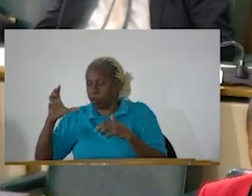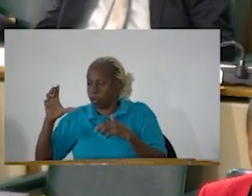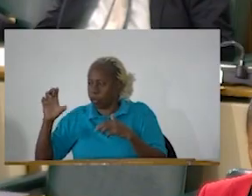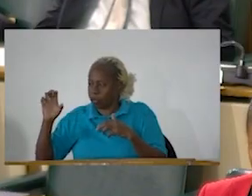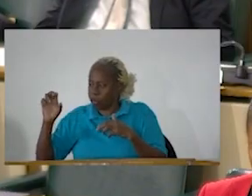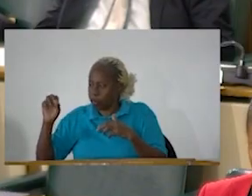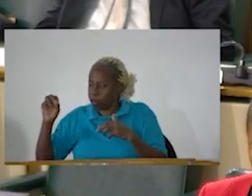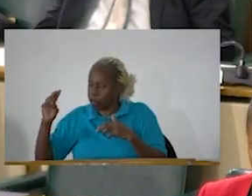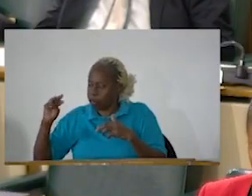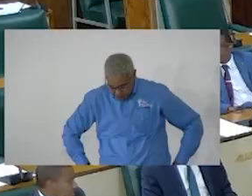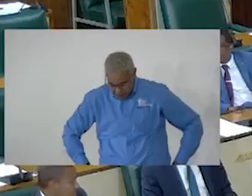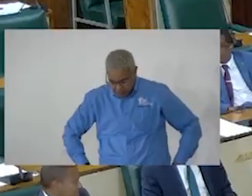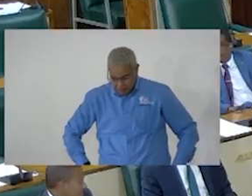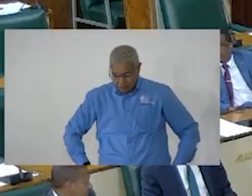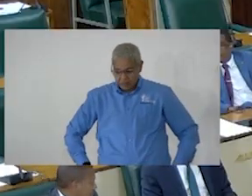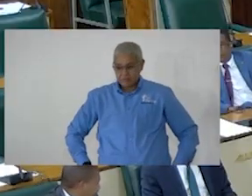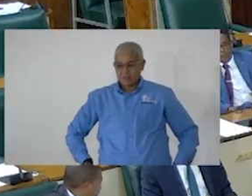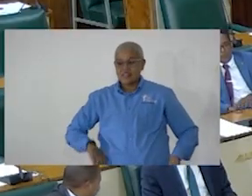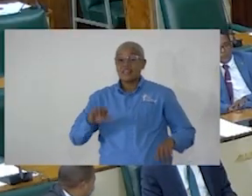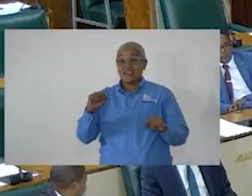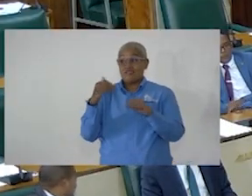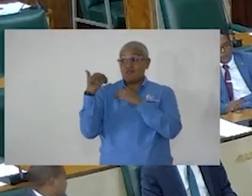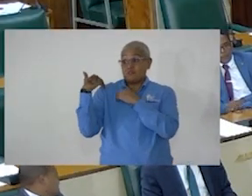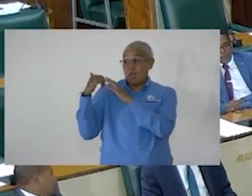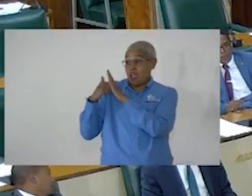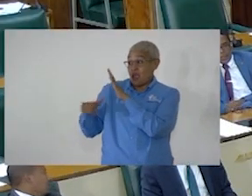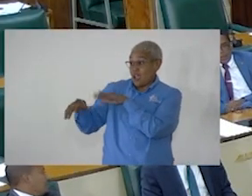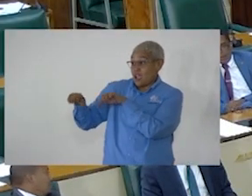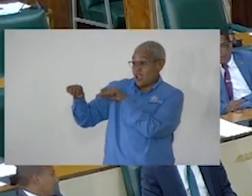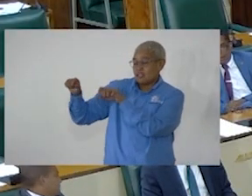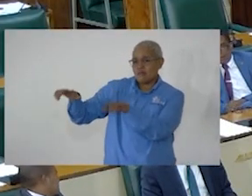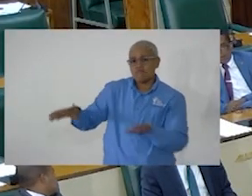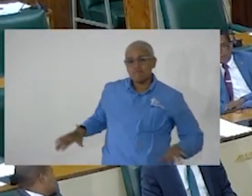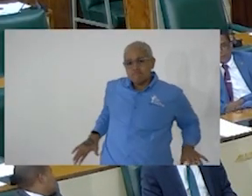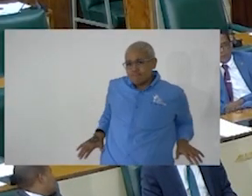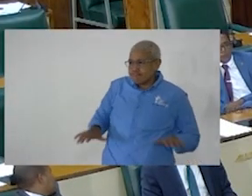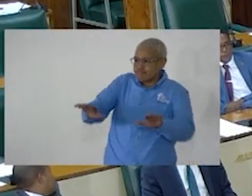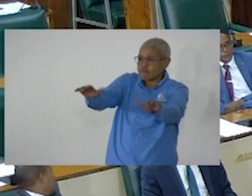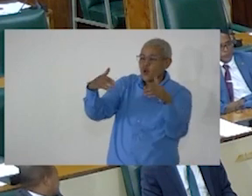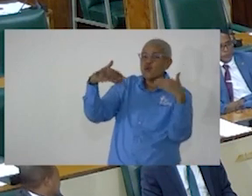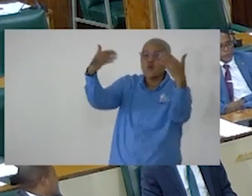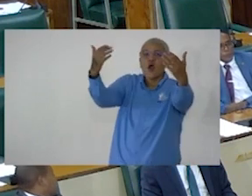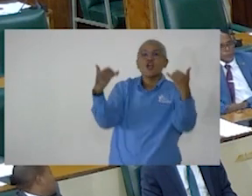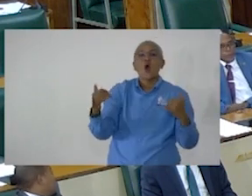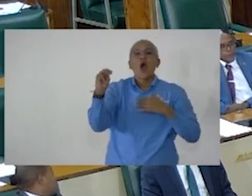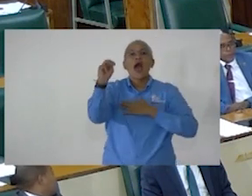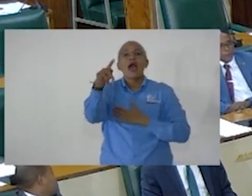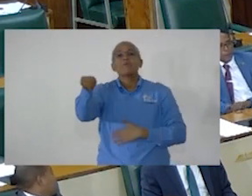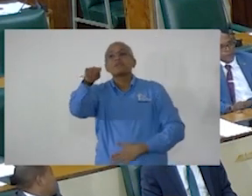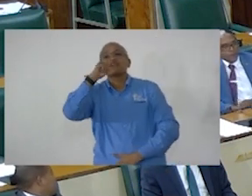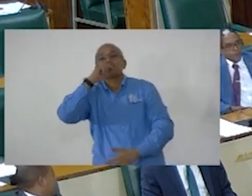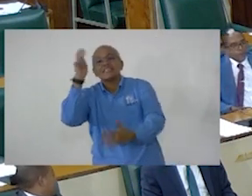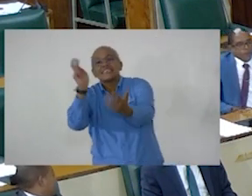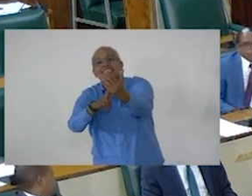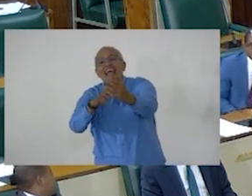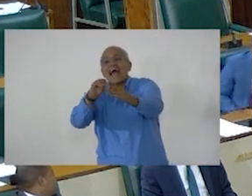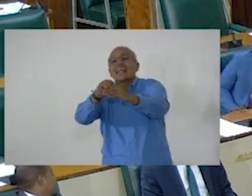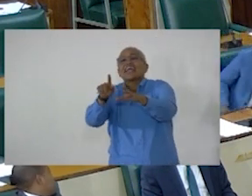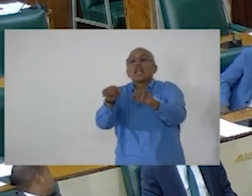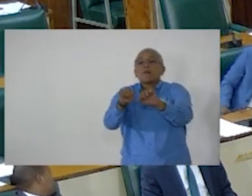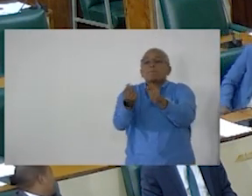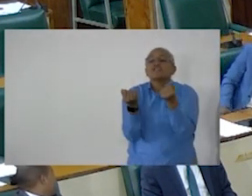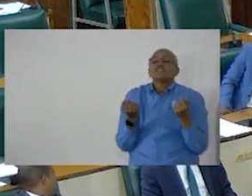$530 million. The Prime Minister was quick to add that the works will be undertaken on a phased basis due to